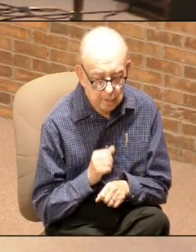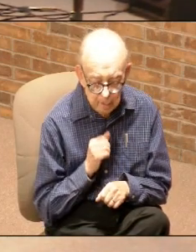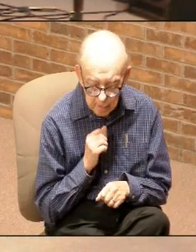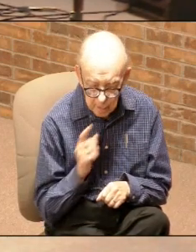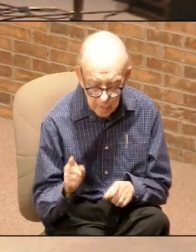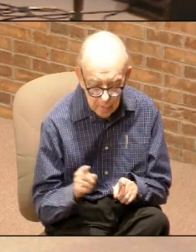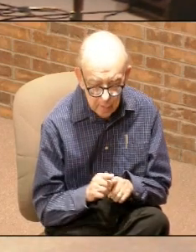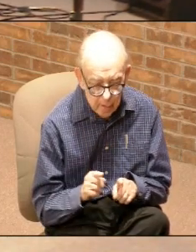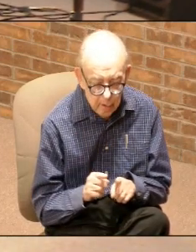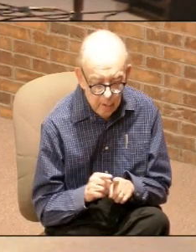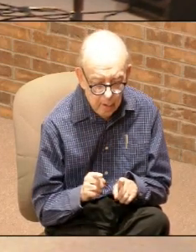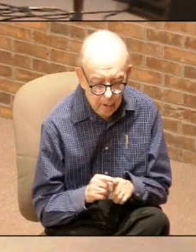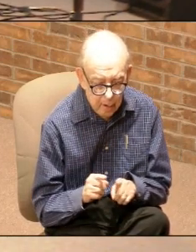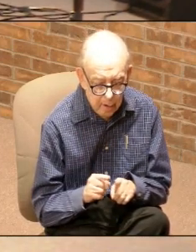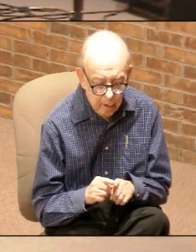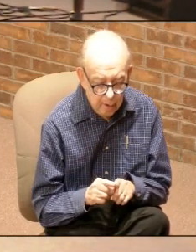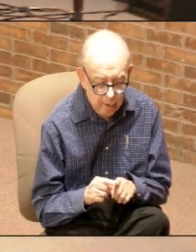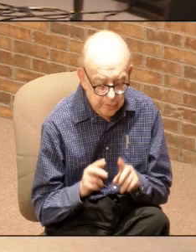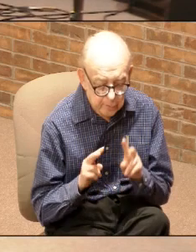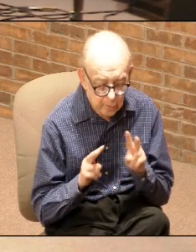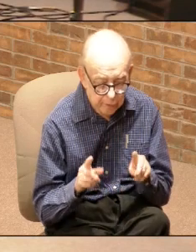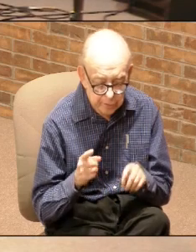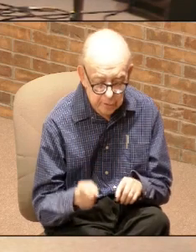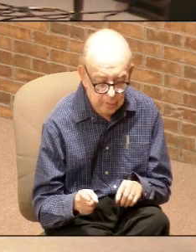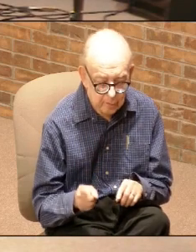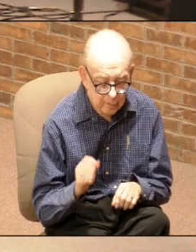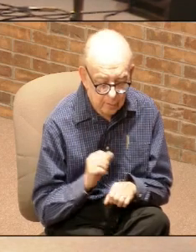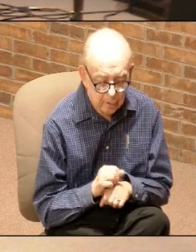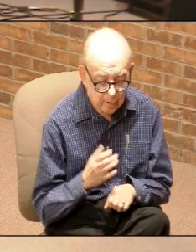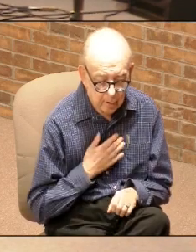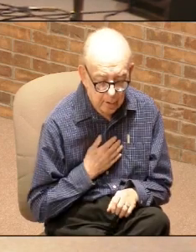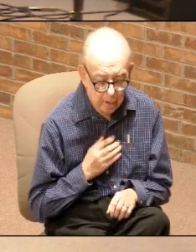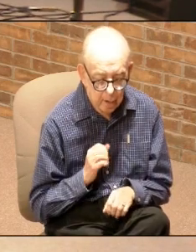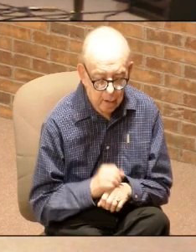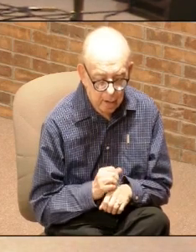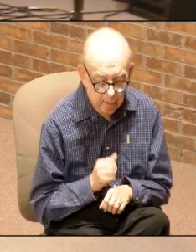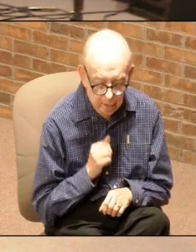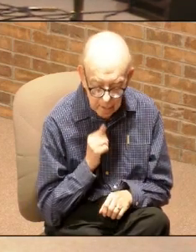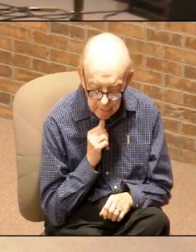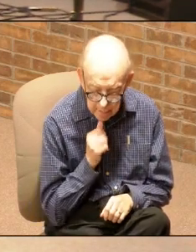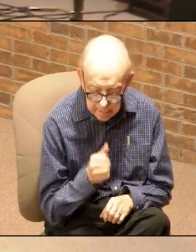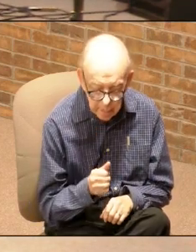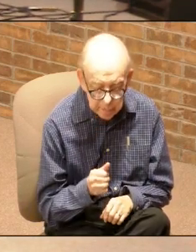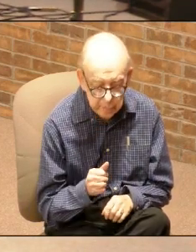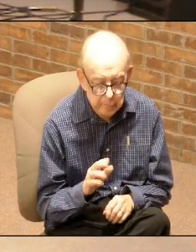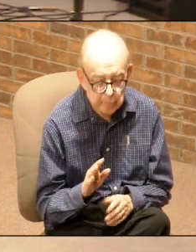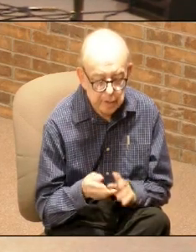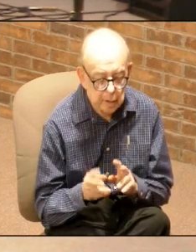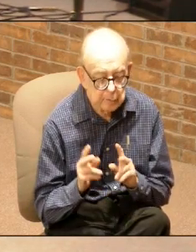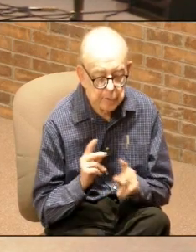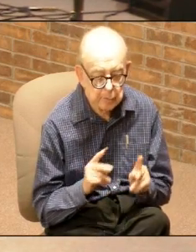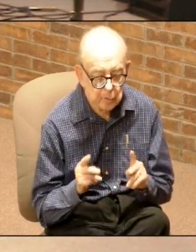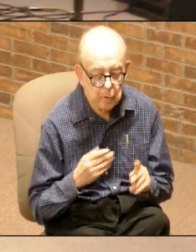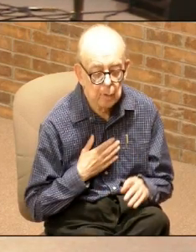not as if you're being watched. Your work and my work is not to be people pleasers.